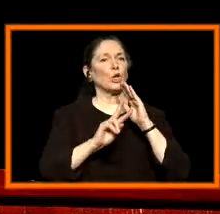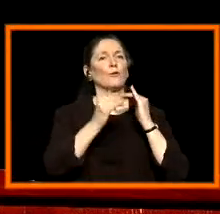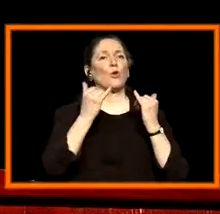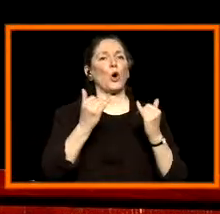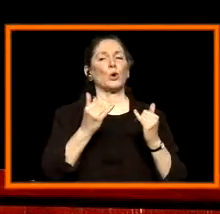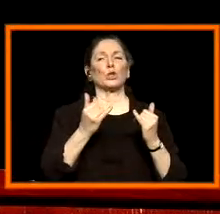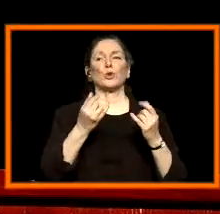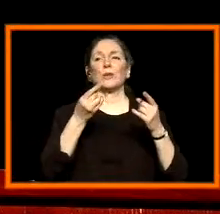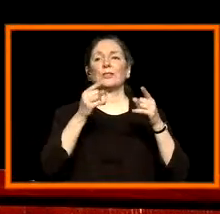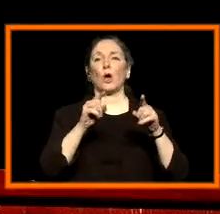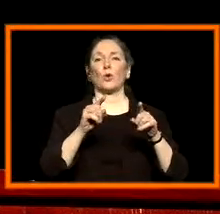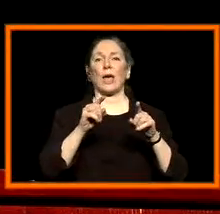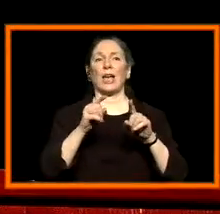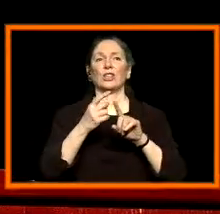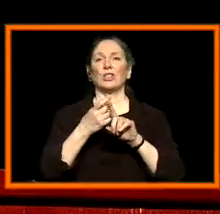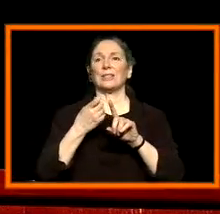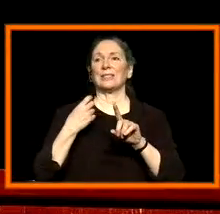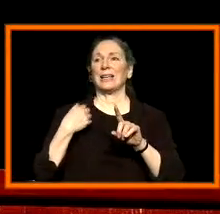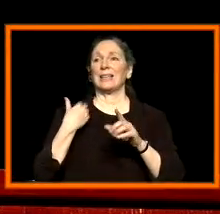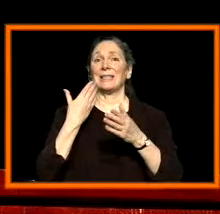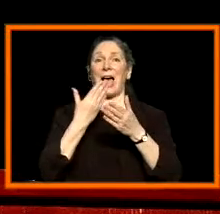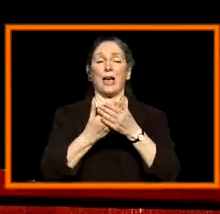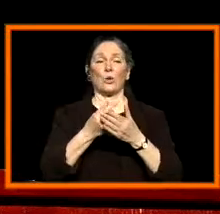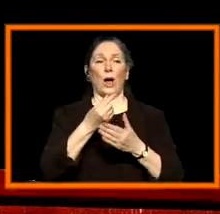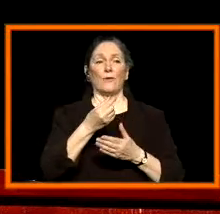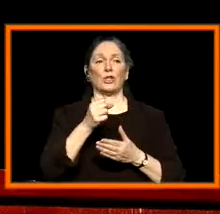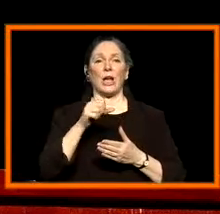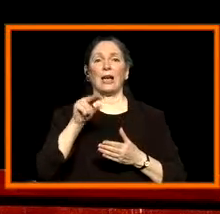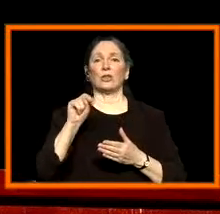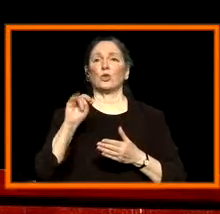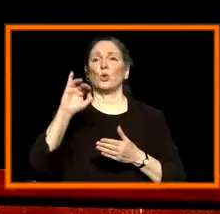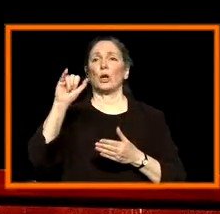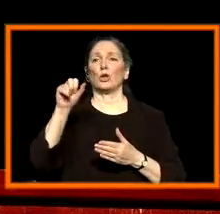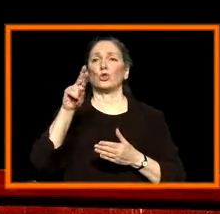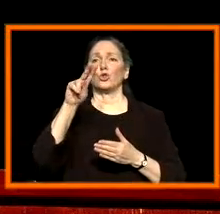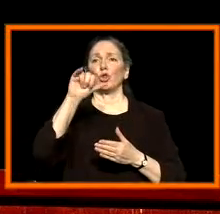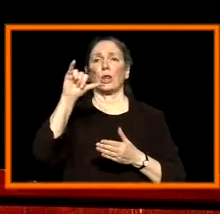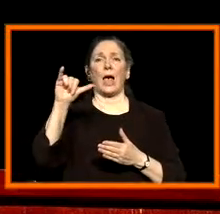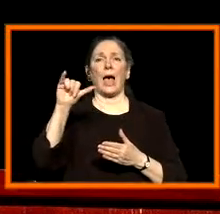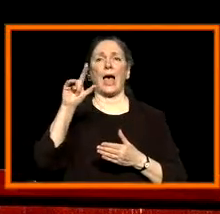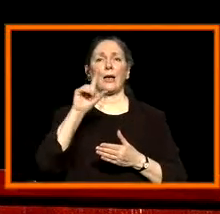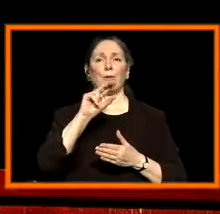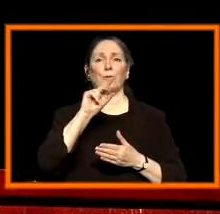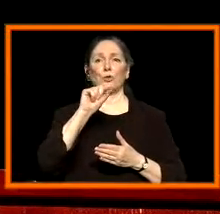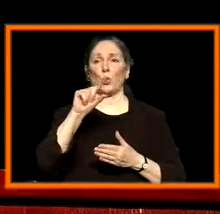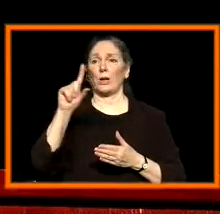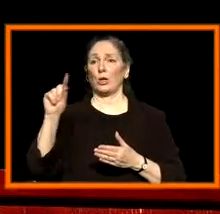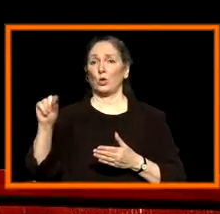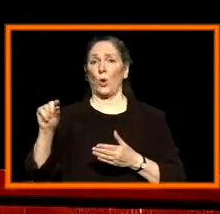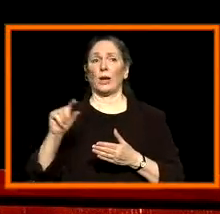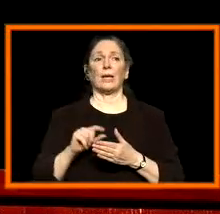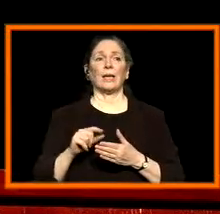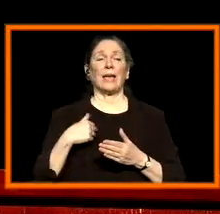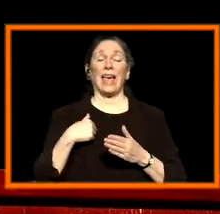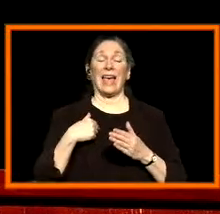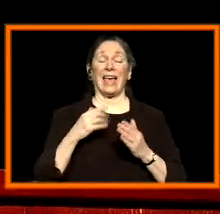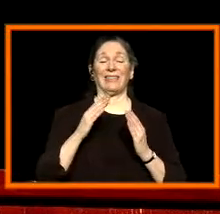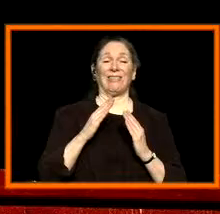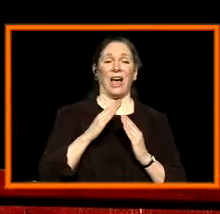this occasion since I arrived at GSU in July of 2020 at the